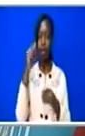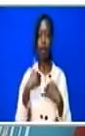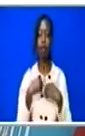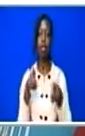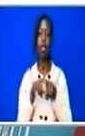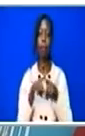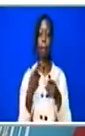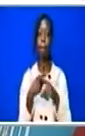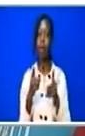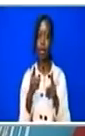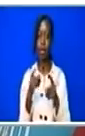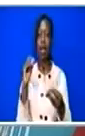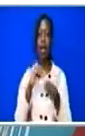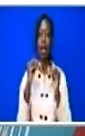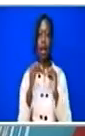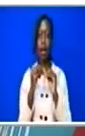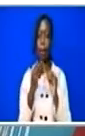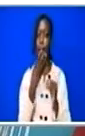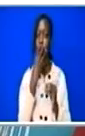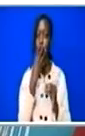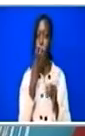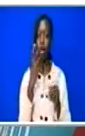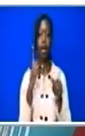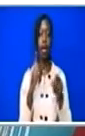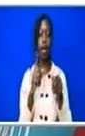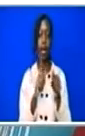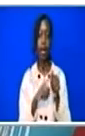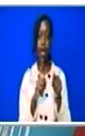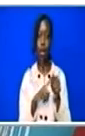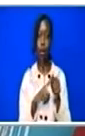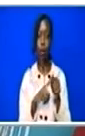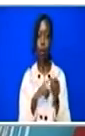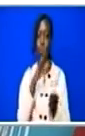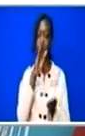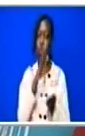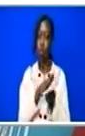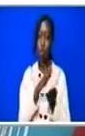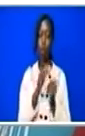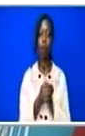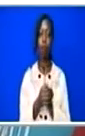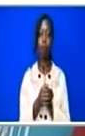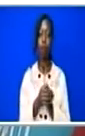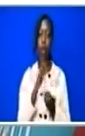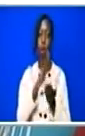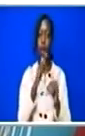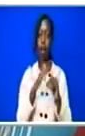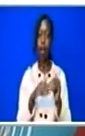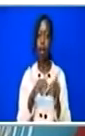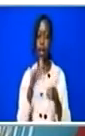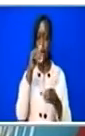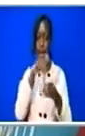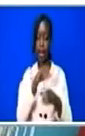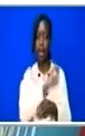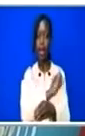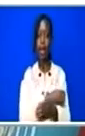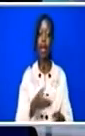the But number of oxygen atoms in is lipids low is lower than in carbohydrates.